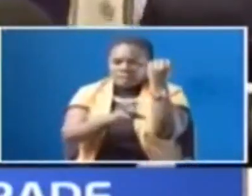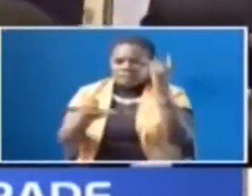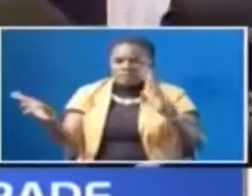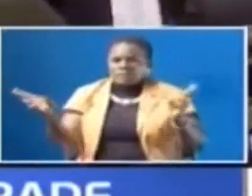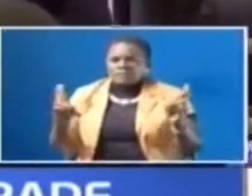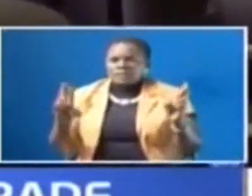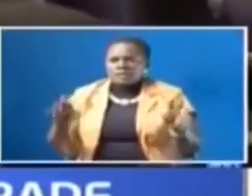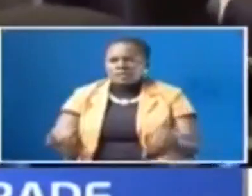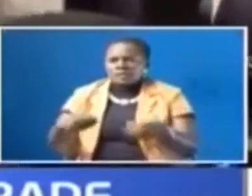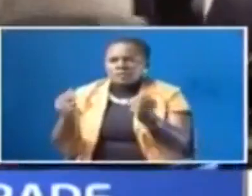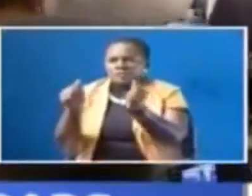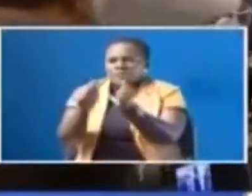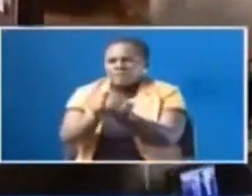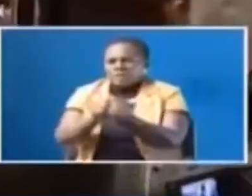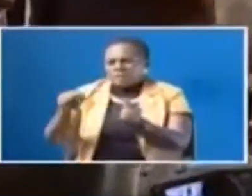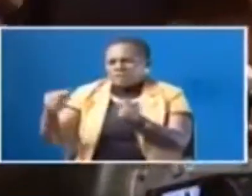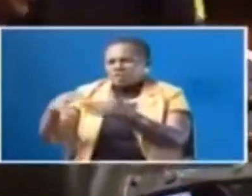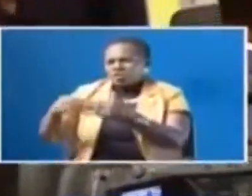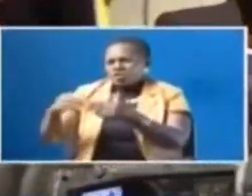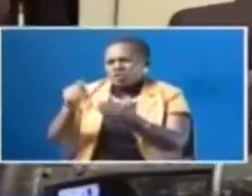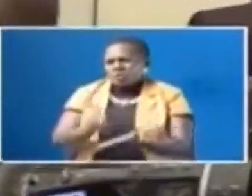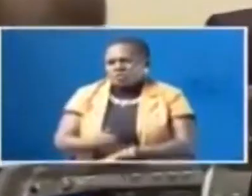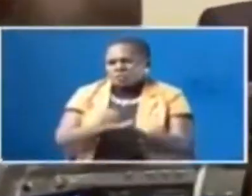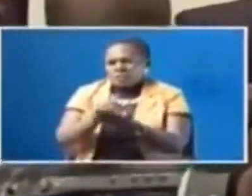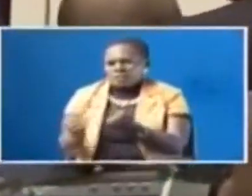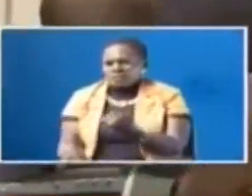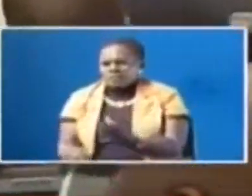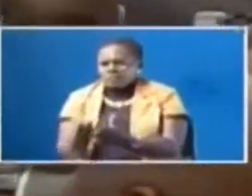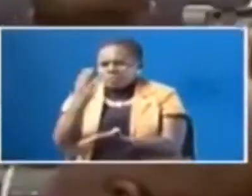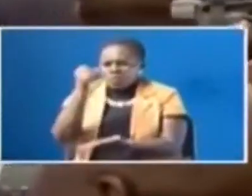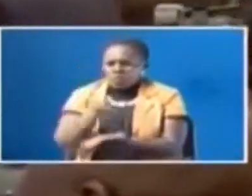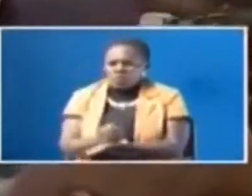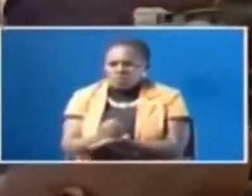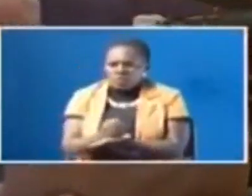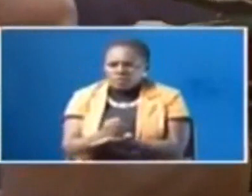give $10 million to help set up the office.